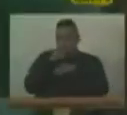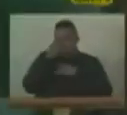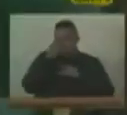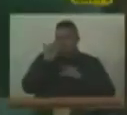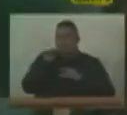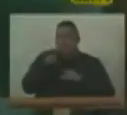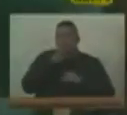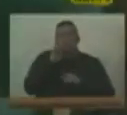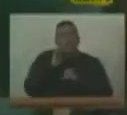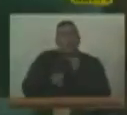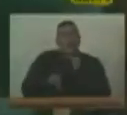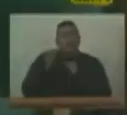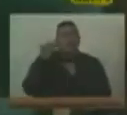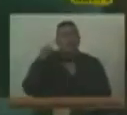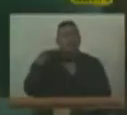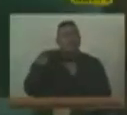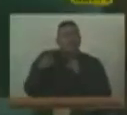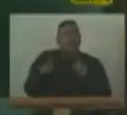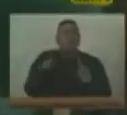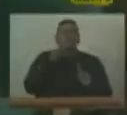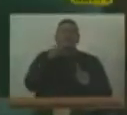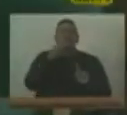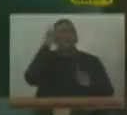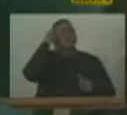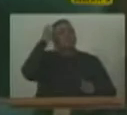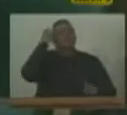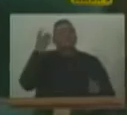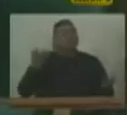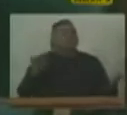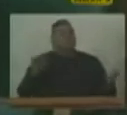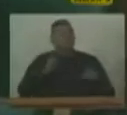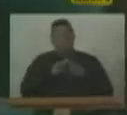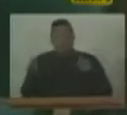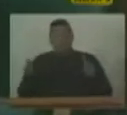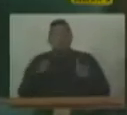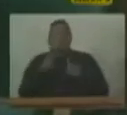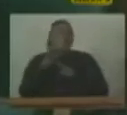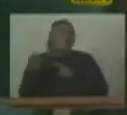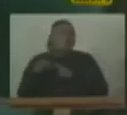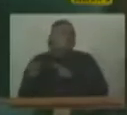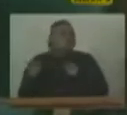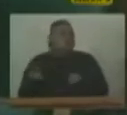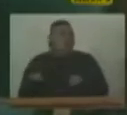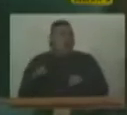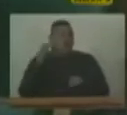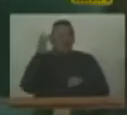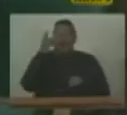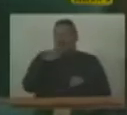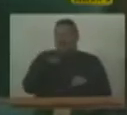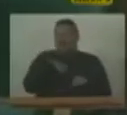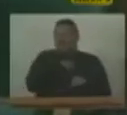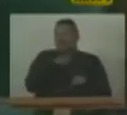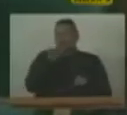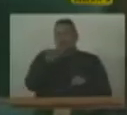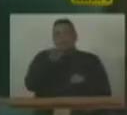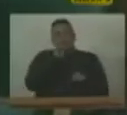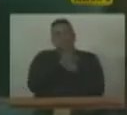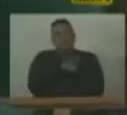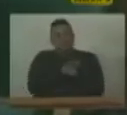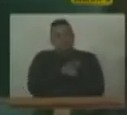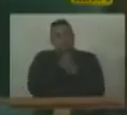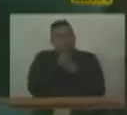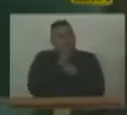a last resort and is not being contemplated, but it is an option because we remain committed